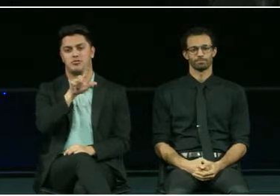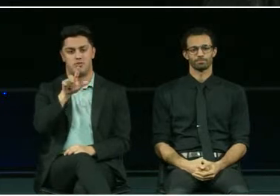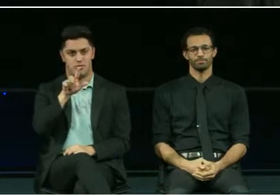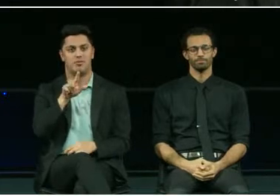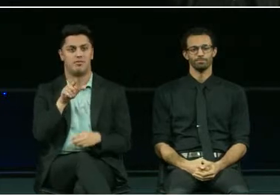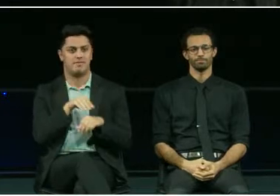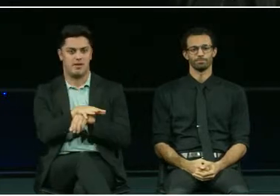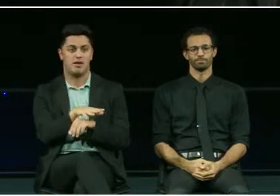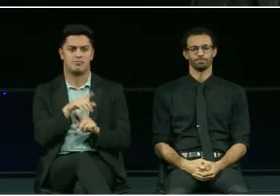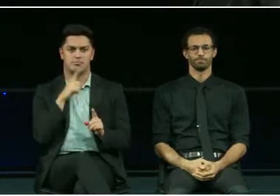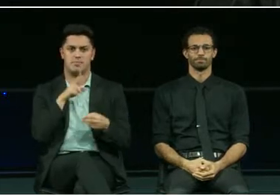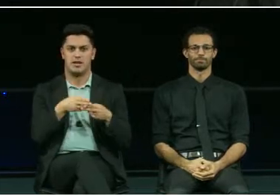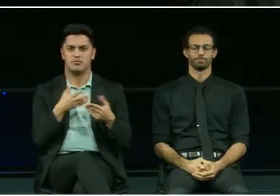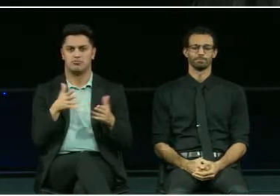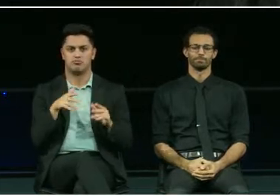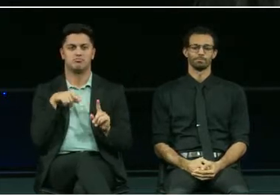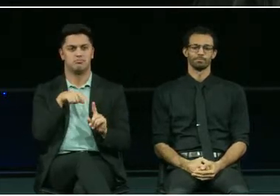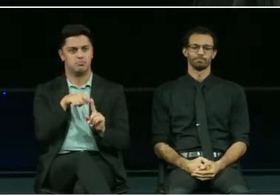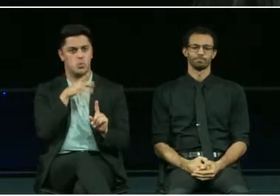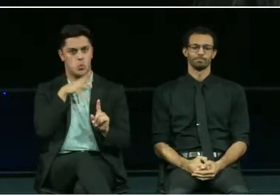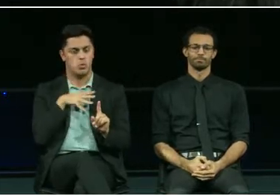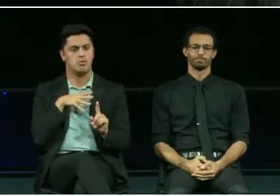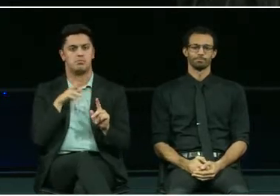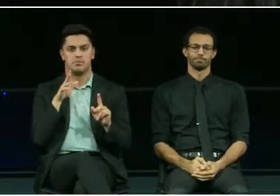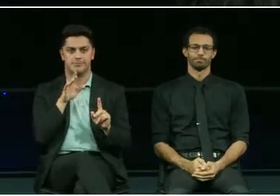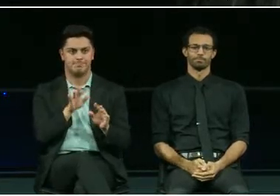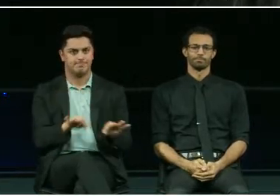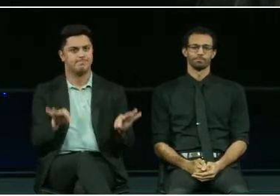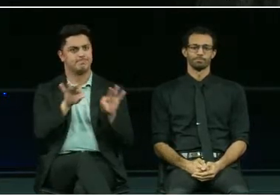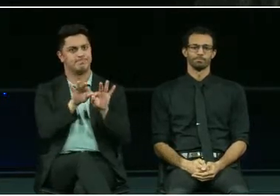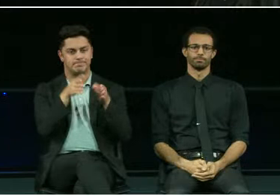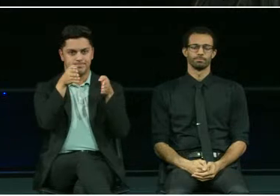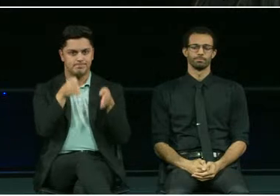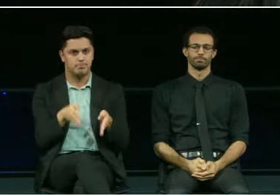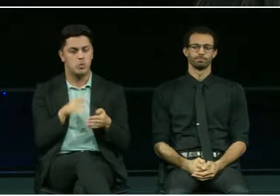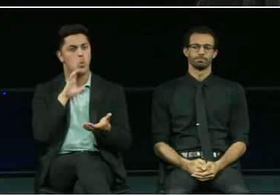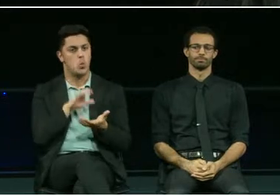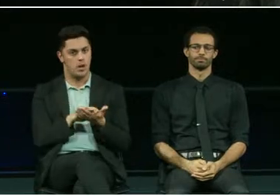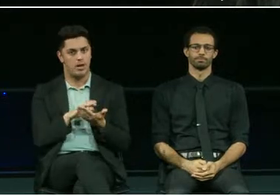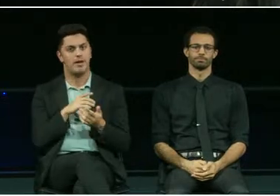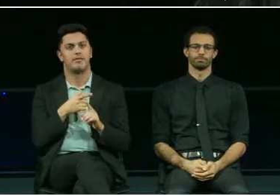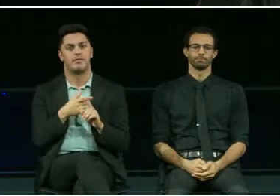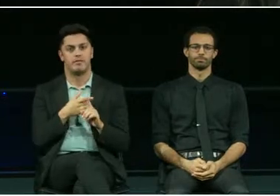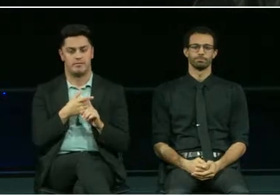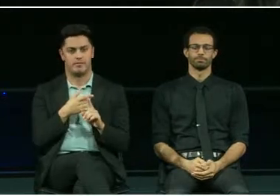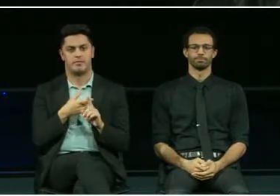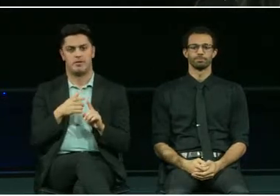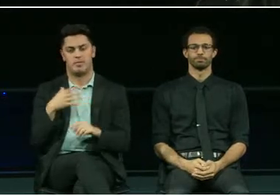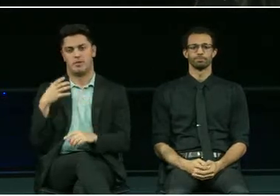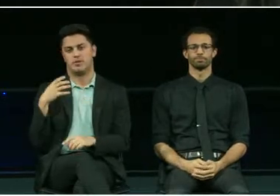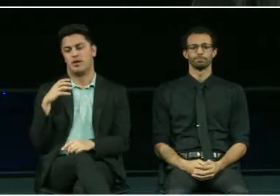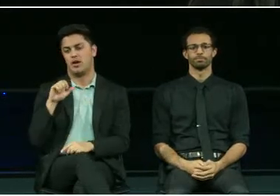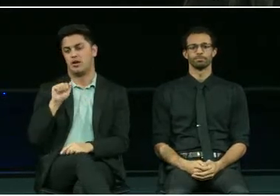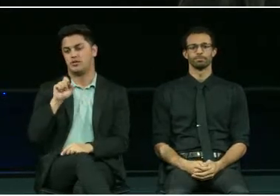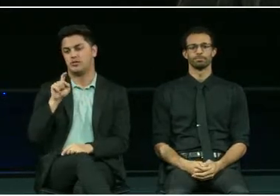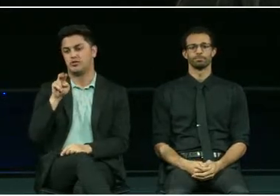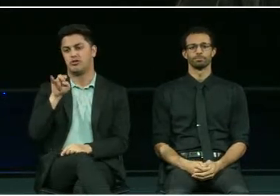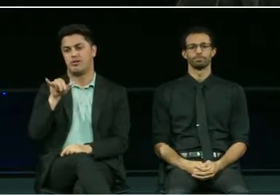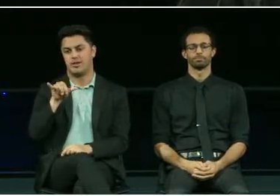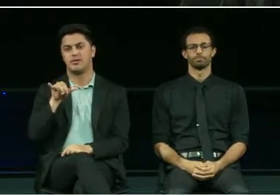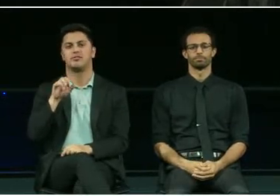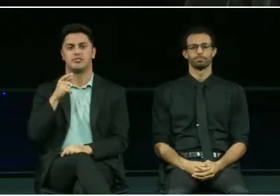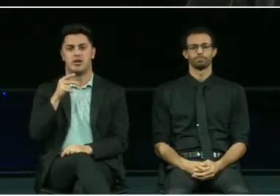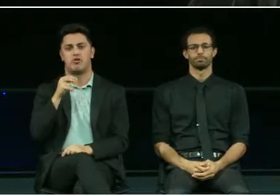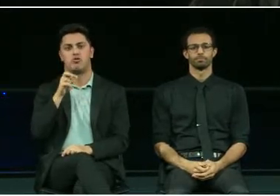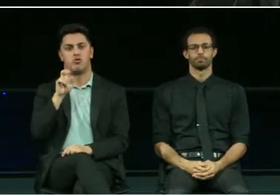Martha Mitchell is a significant figure. She was the wife of Attorney General John Mitchell under Richard